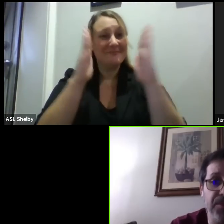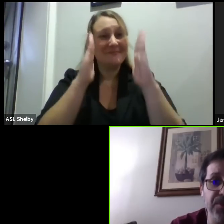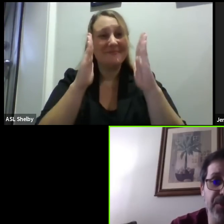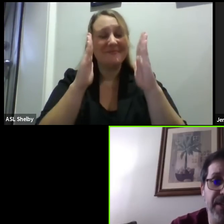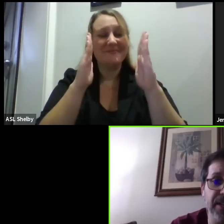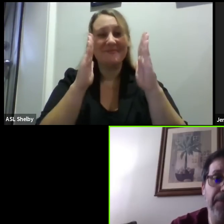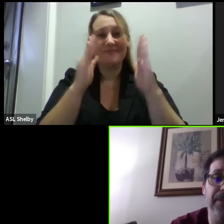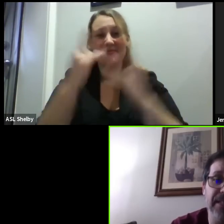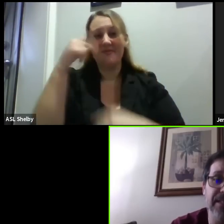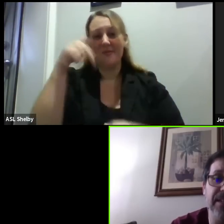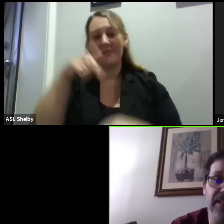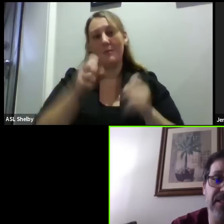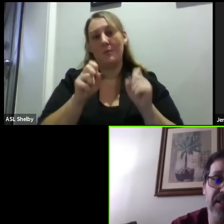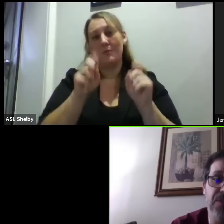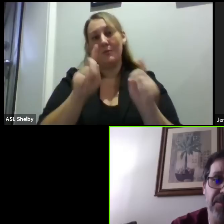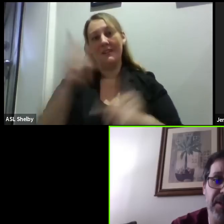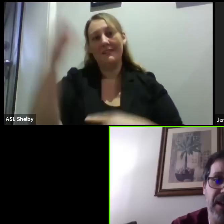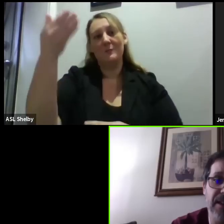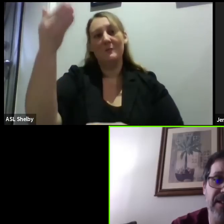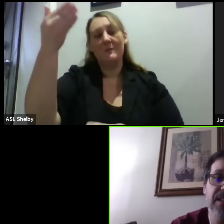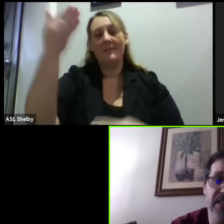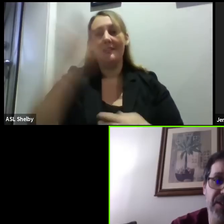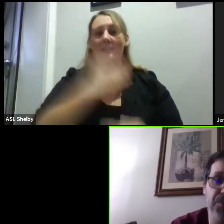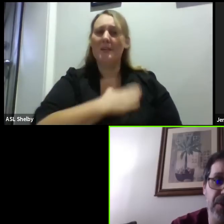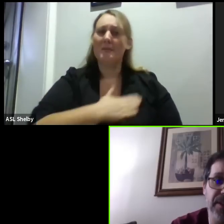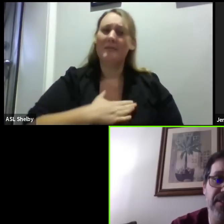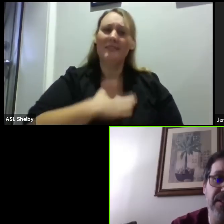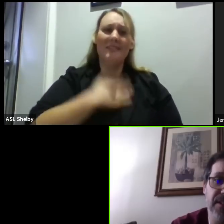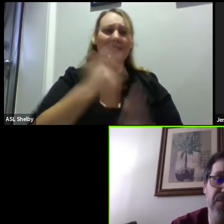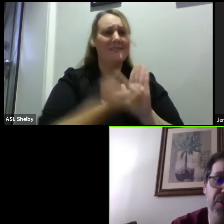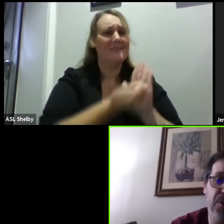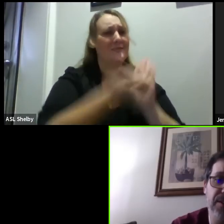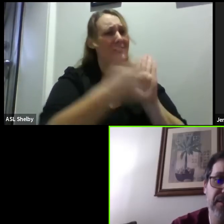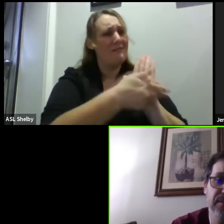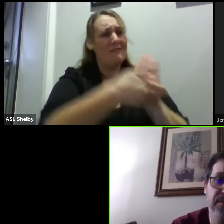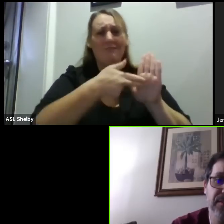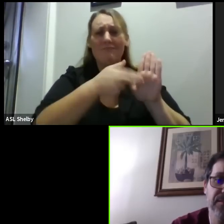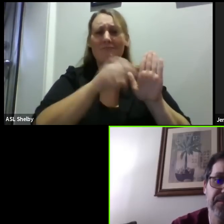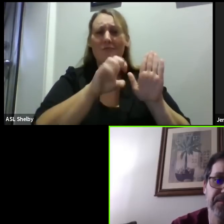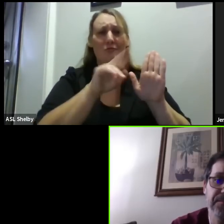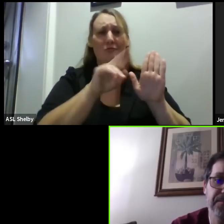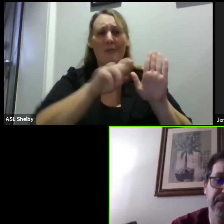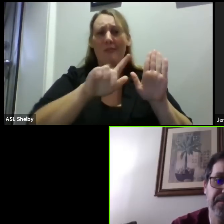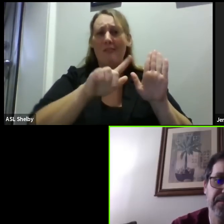this opportunity. And please, let's decriminalize sex work in the state of New York.